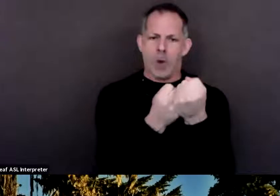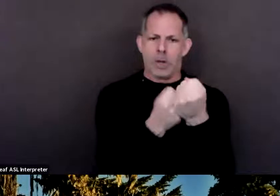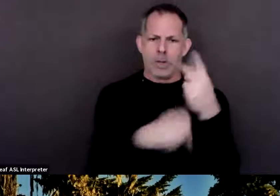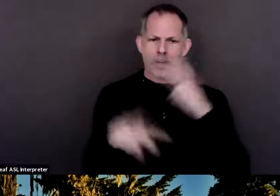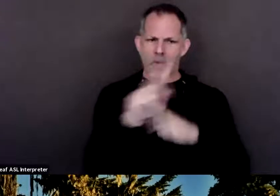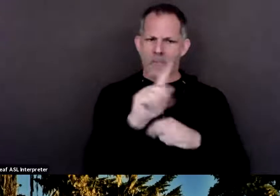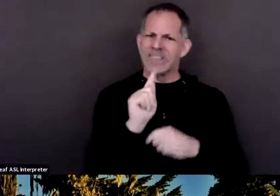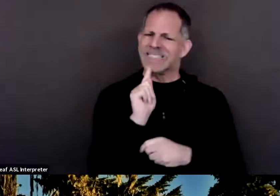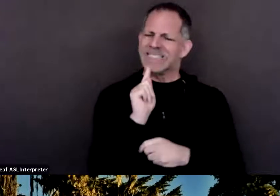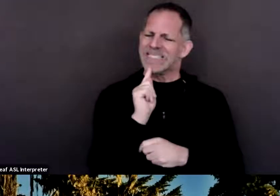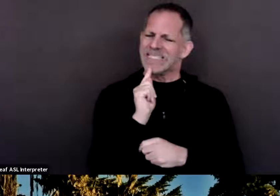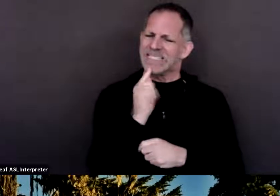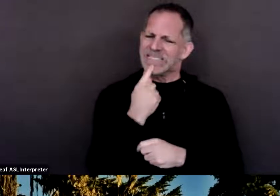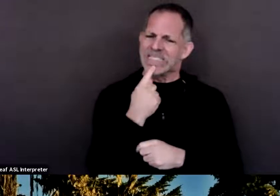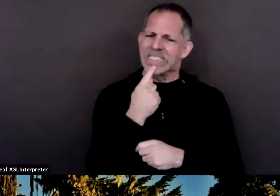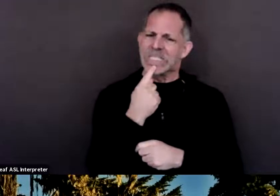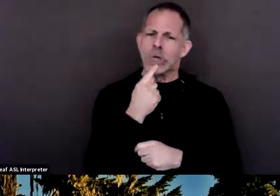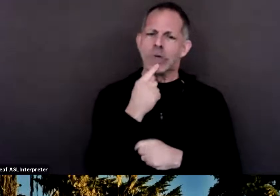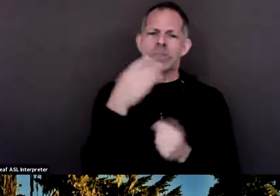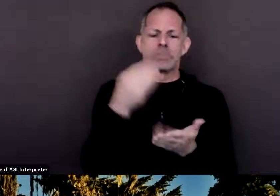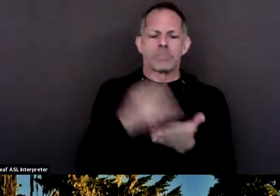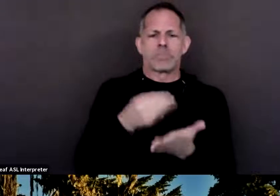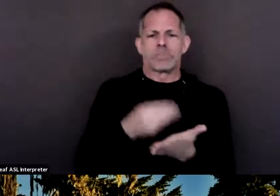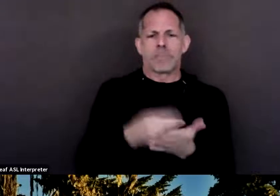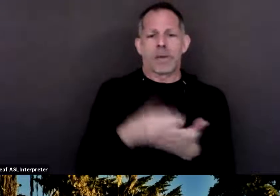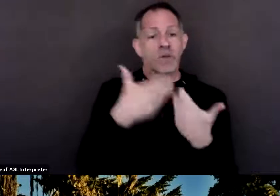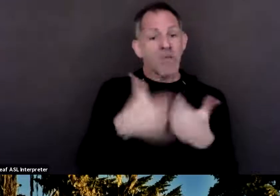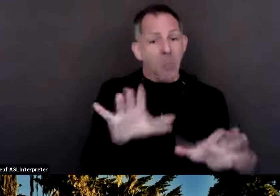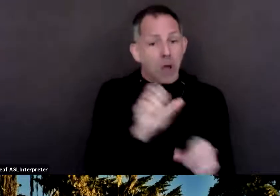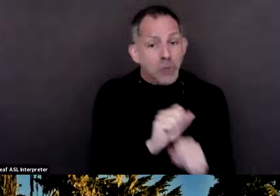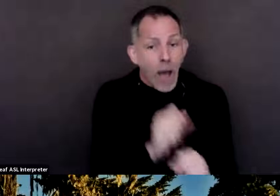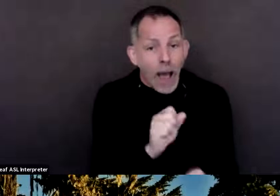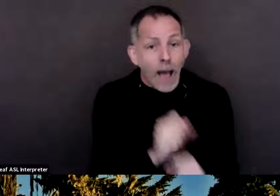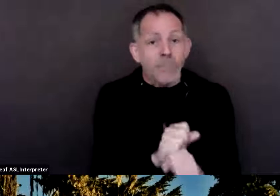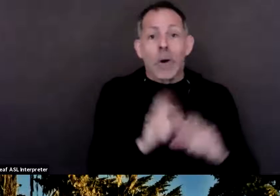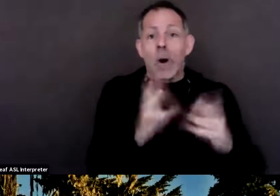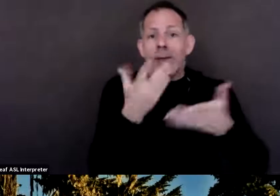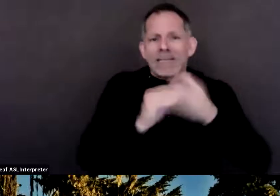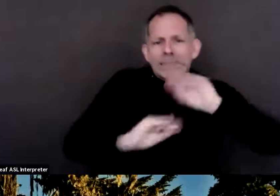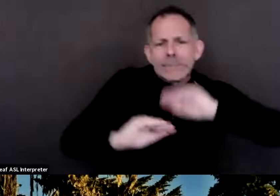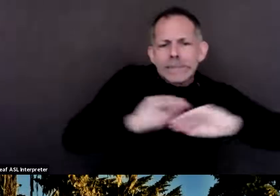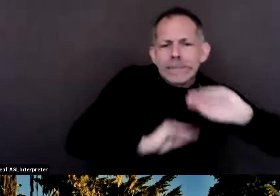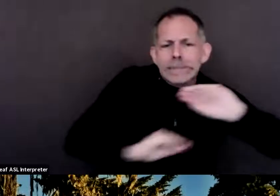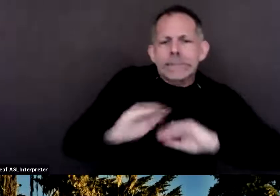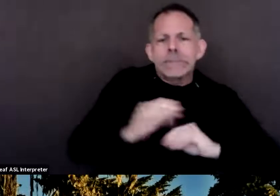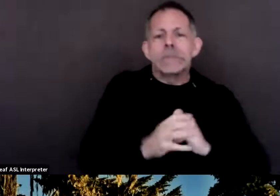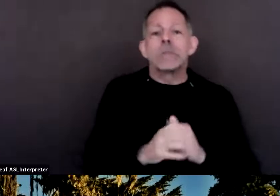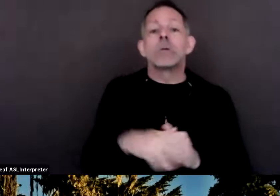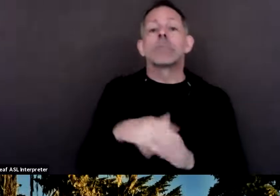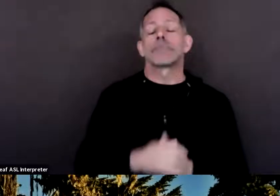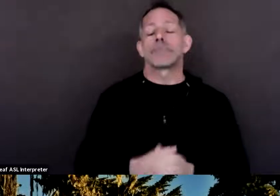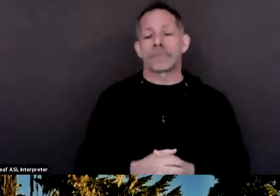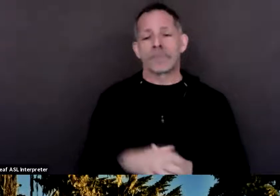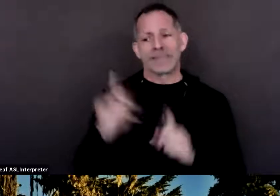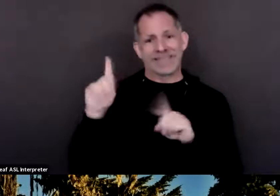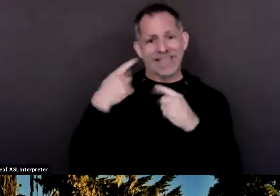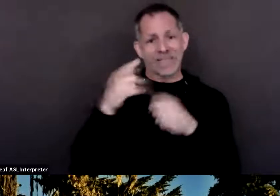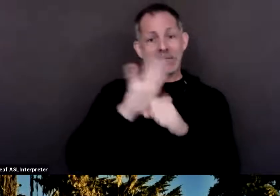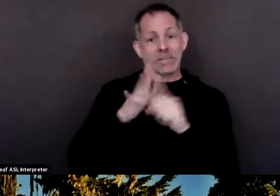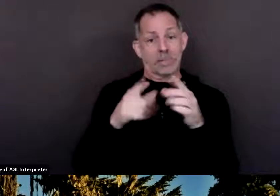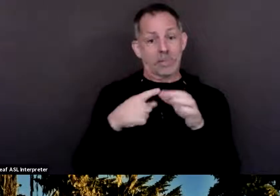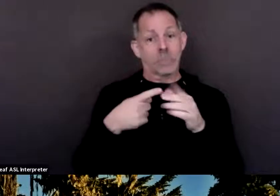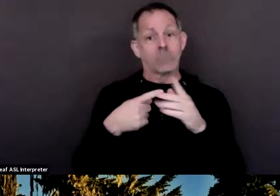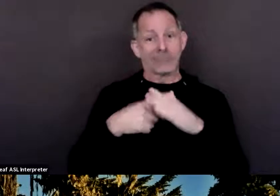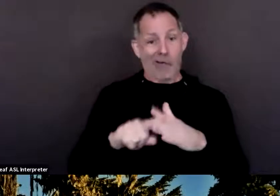or other factors caused by the COVID-19 pandemic. To be eligible, households must have an income of at or